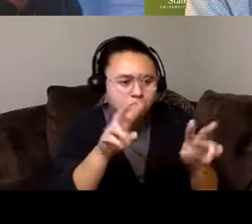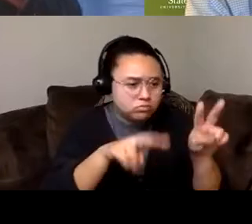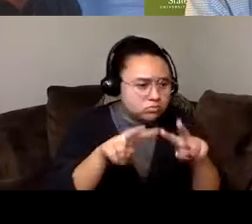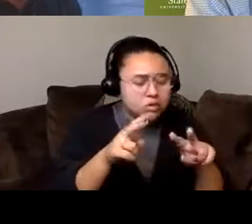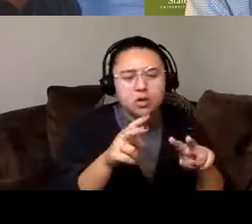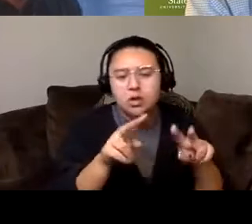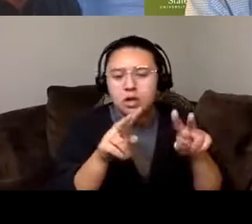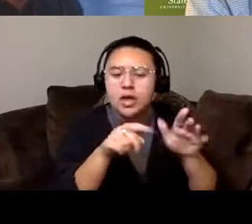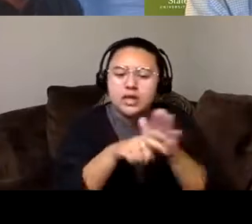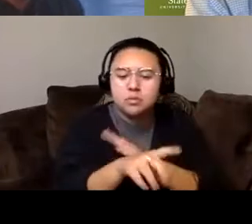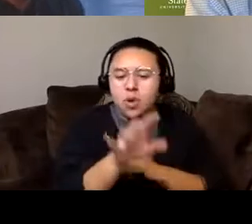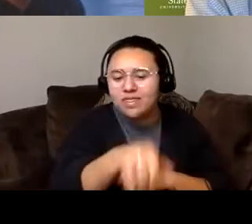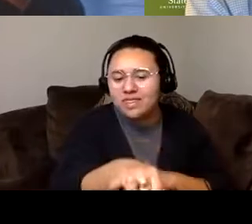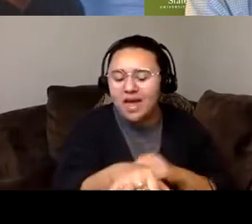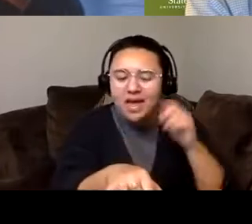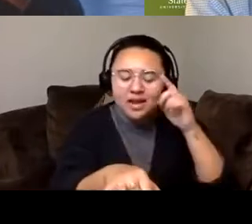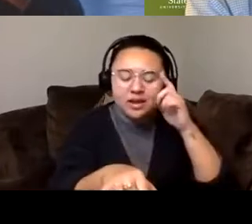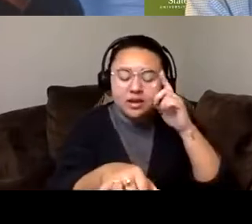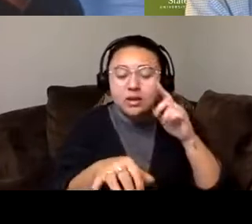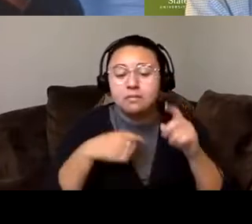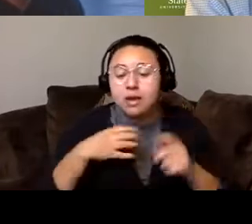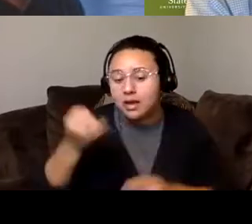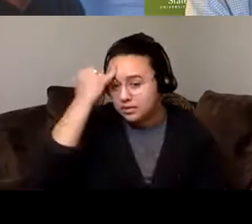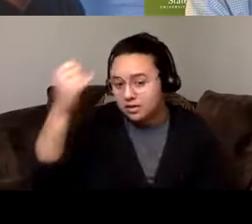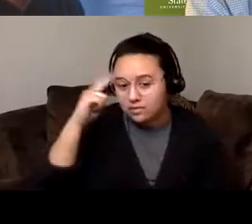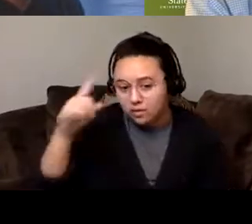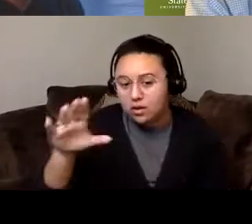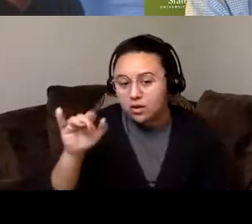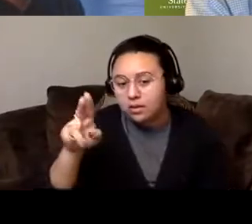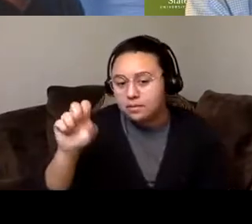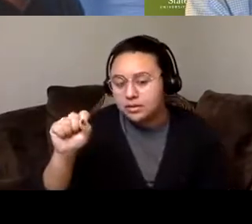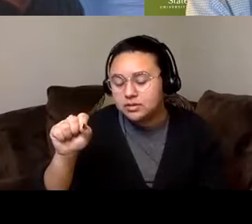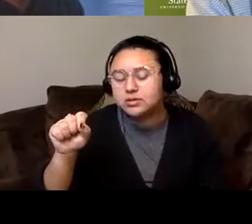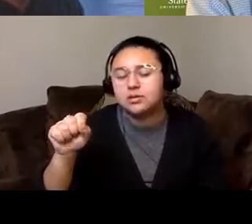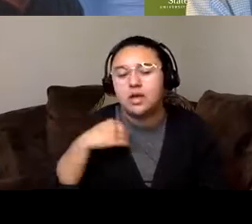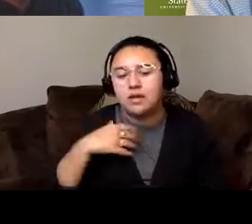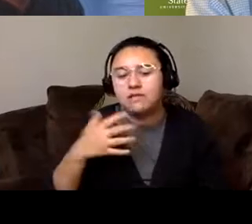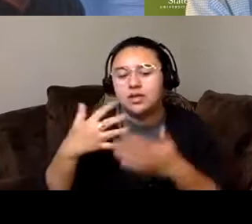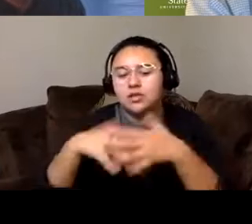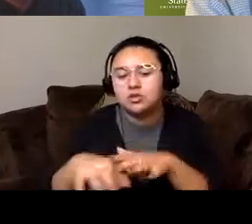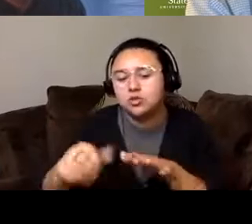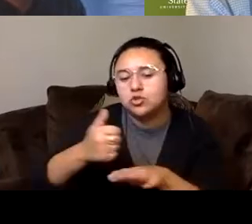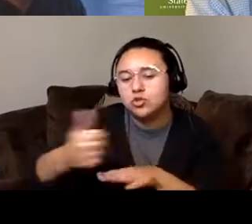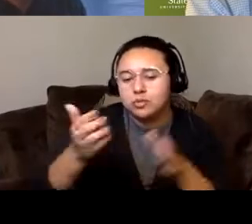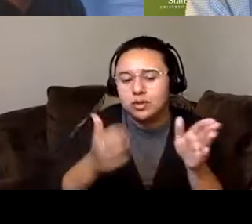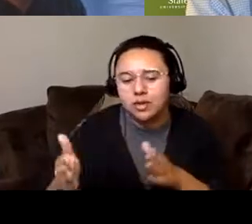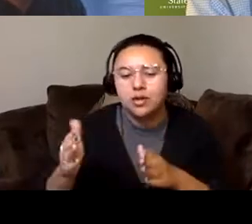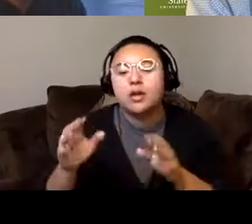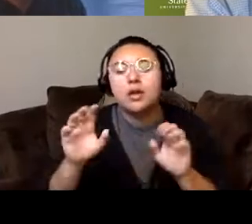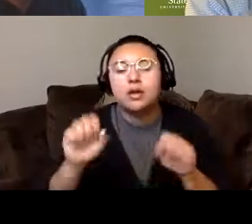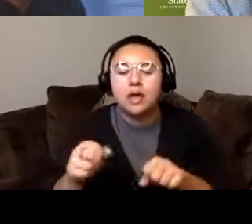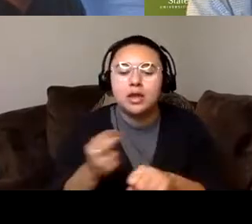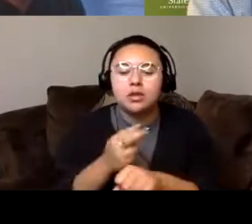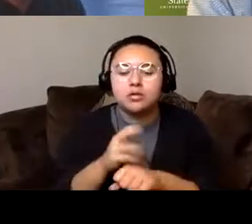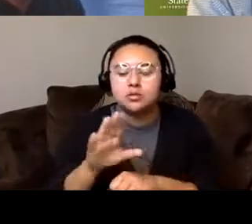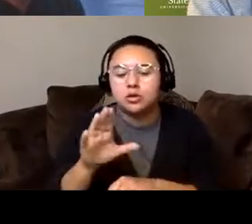have are for Columbus with integrated trip planning. So being able to open up your for Columbus, it's the